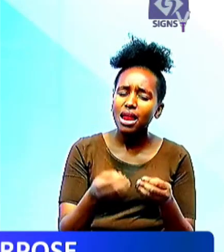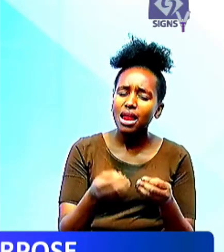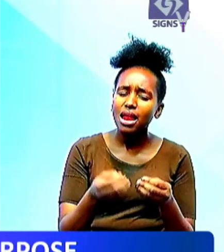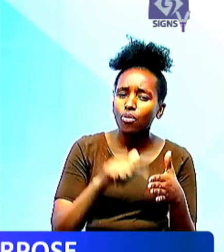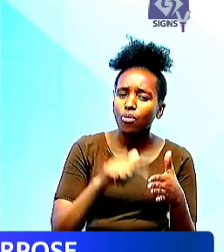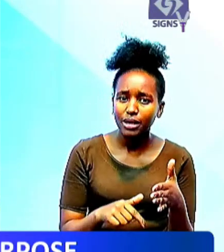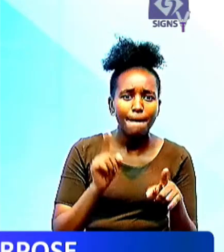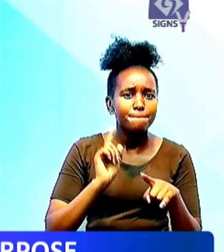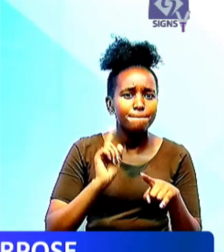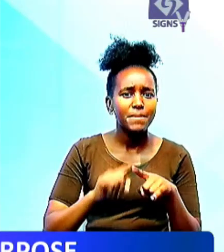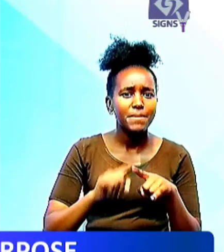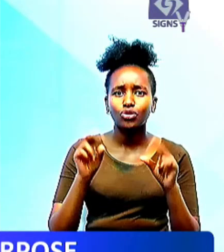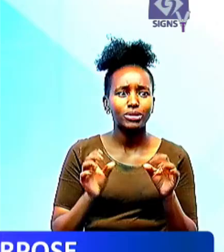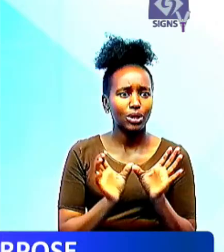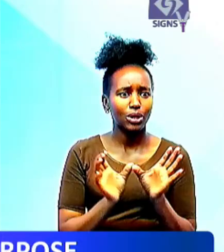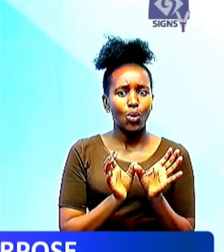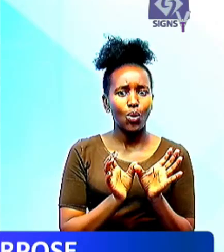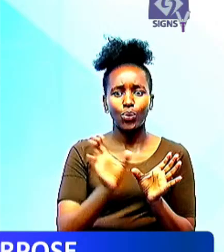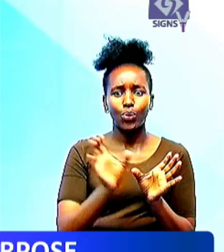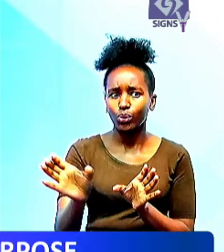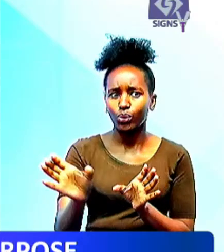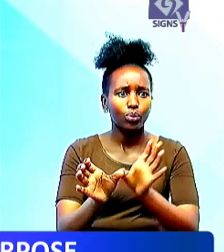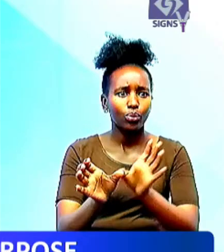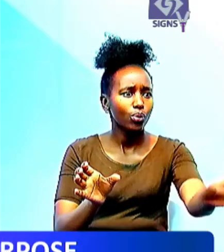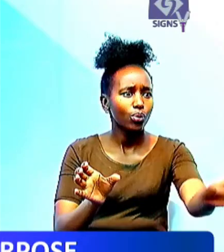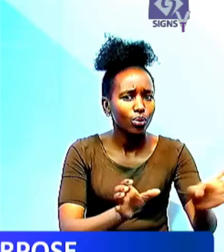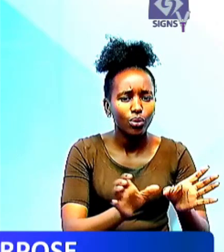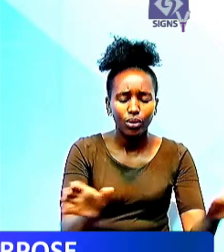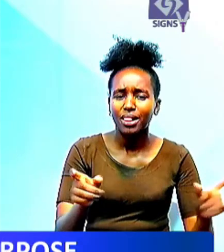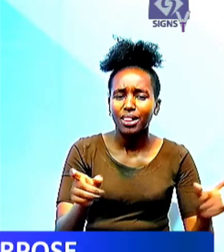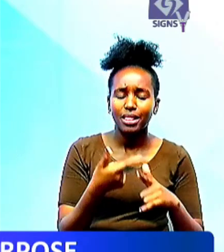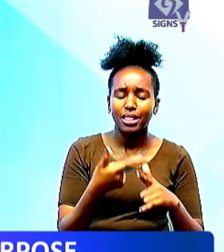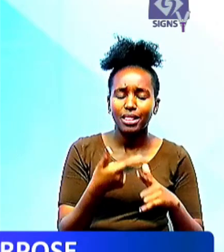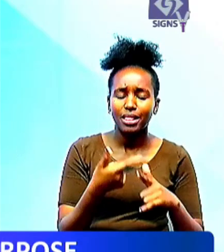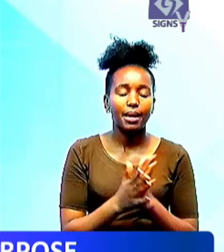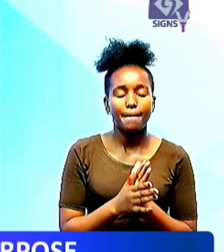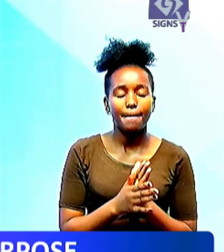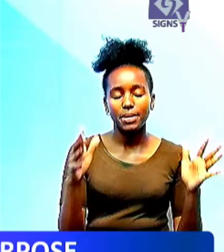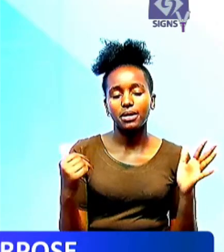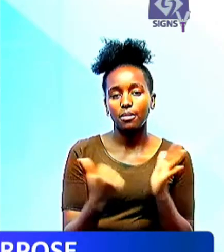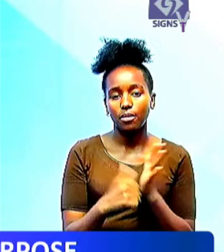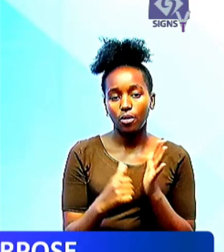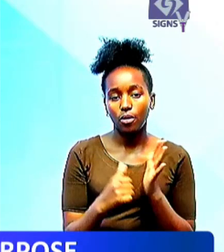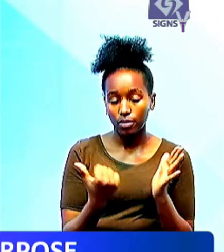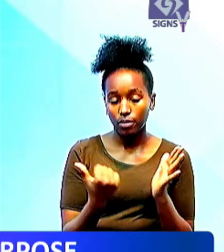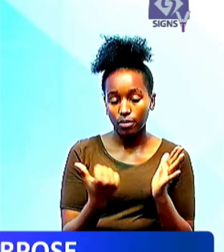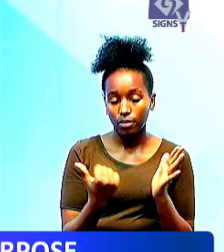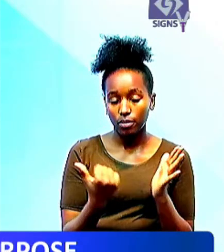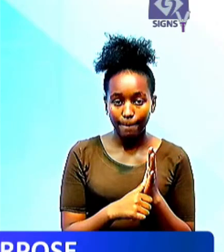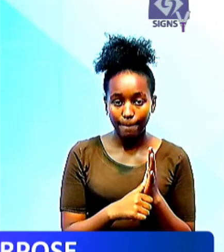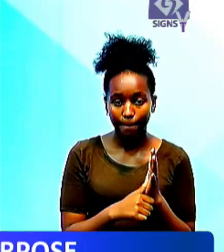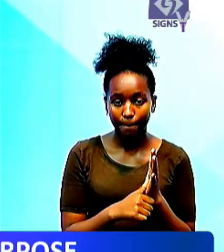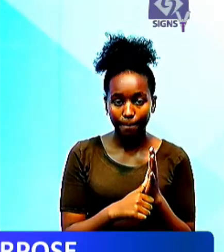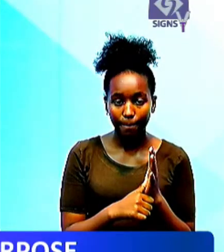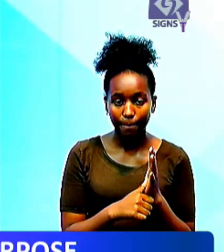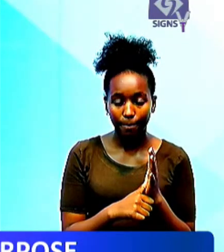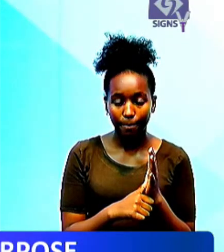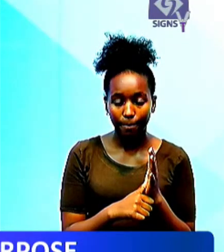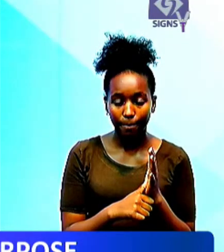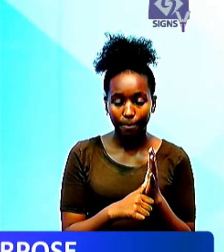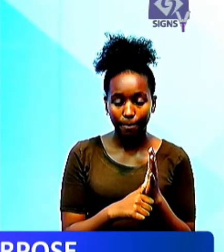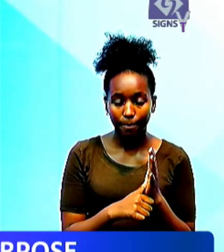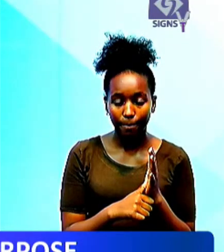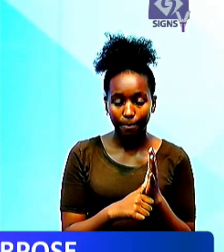overstretch yourself, because in the process, then you realize there's what we call diminishing economies,